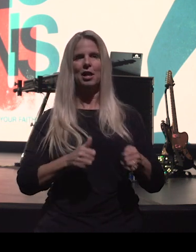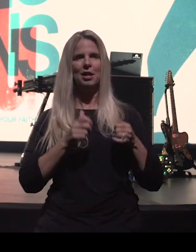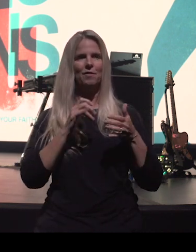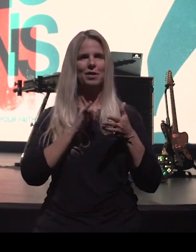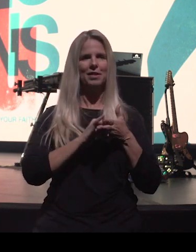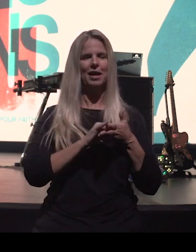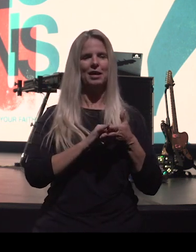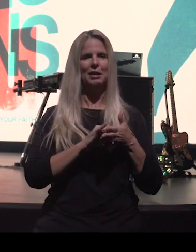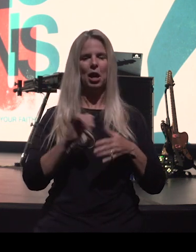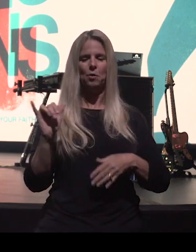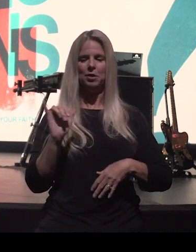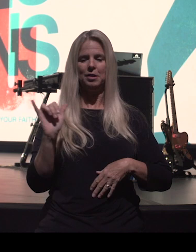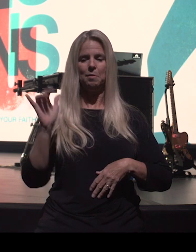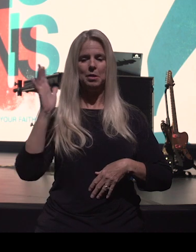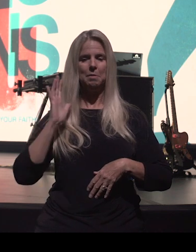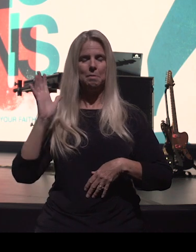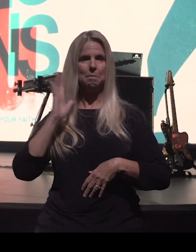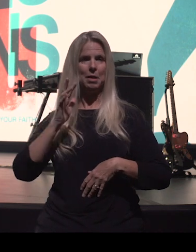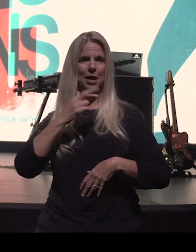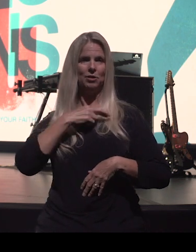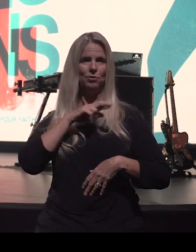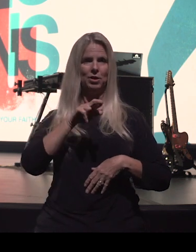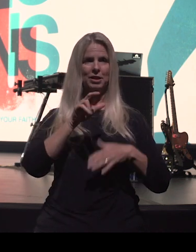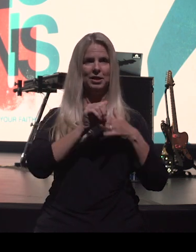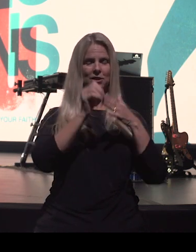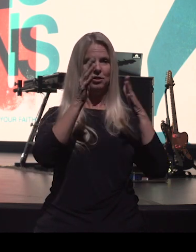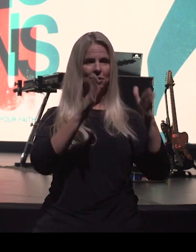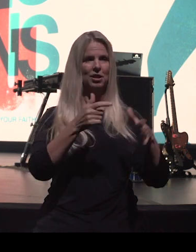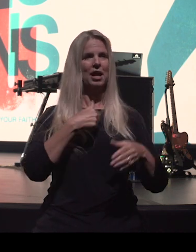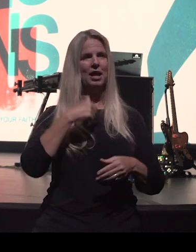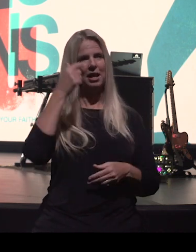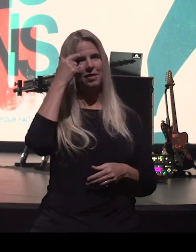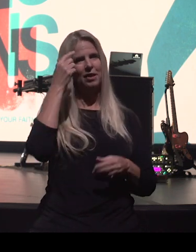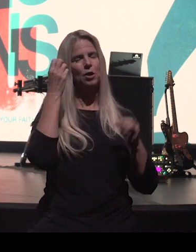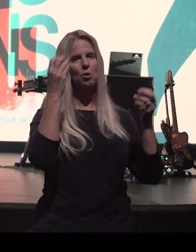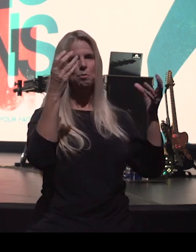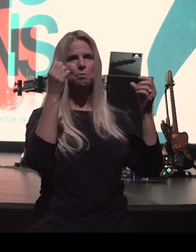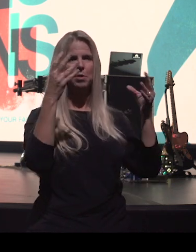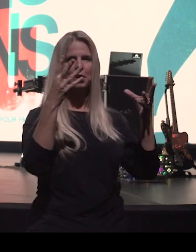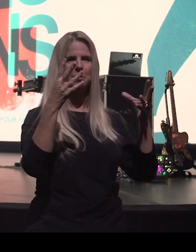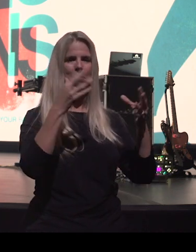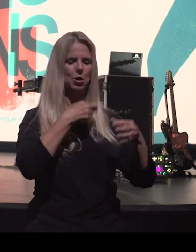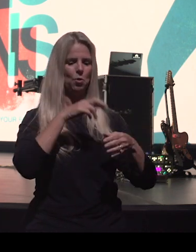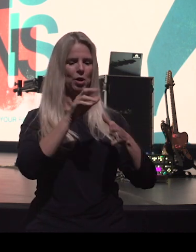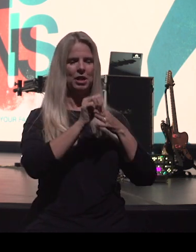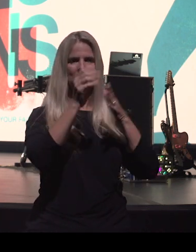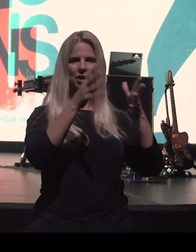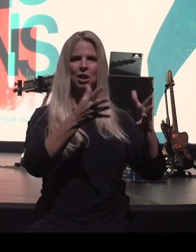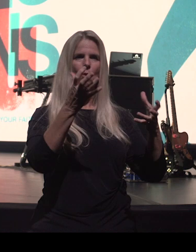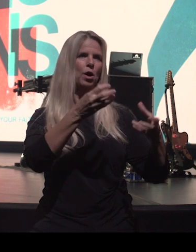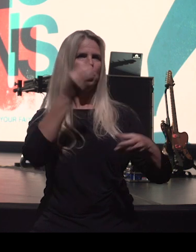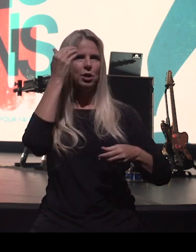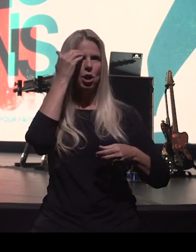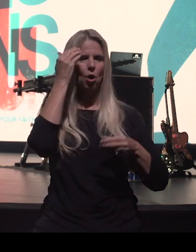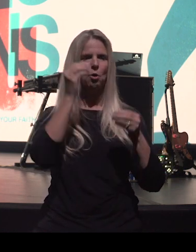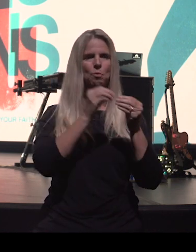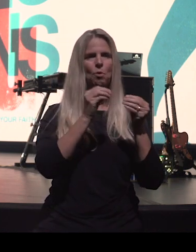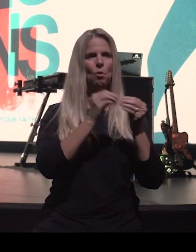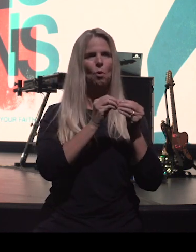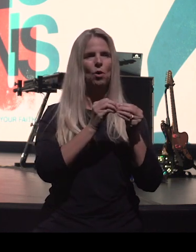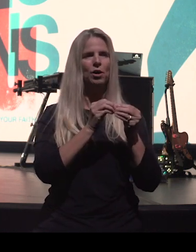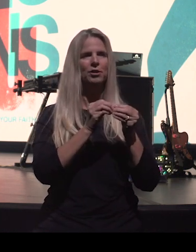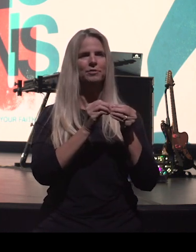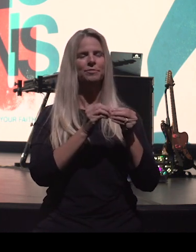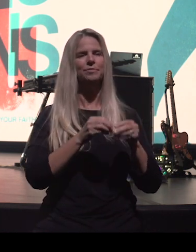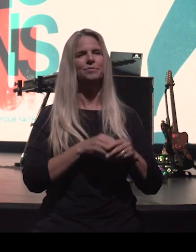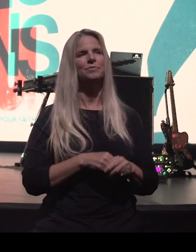I'm convinced that we have a lot of Pharisees running around in churches today who just want to know more, and they go to church, and they're just like, feed me. And I want